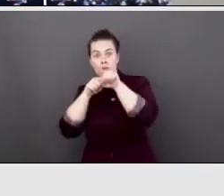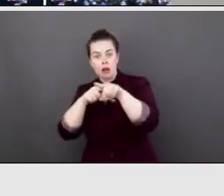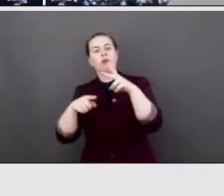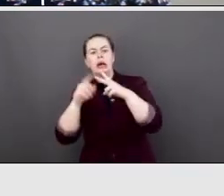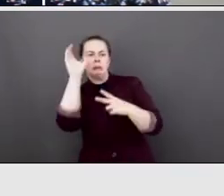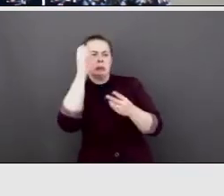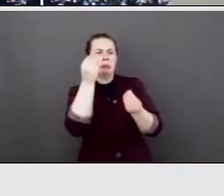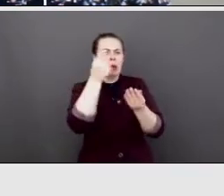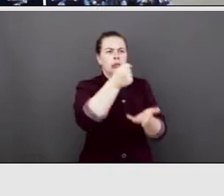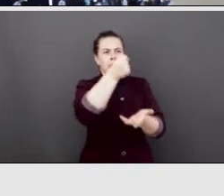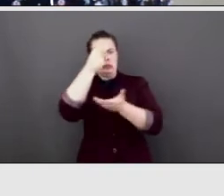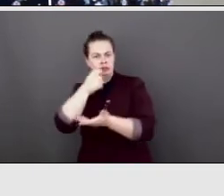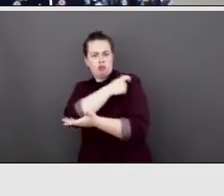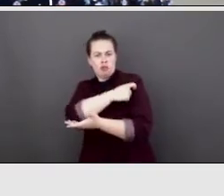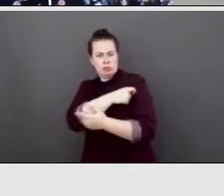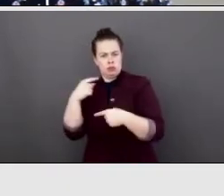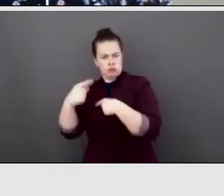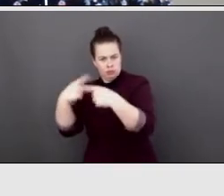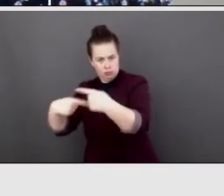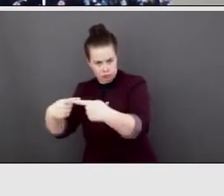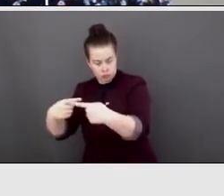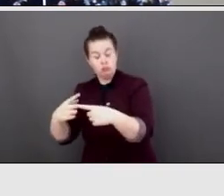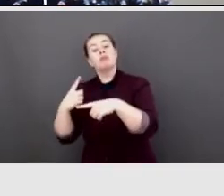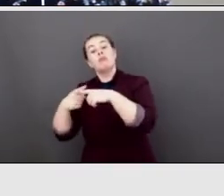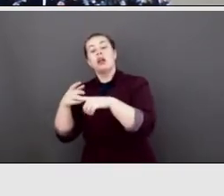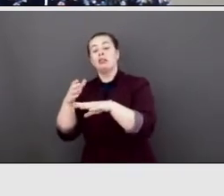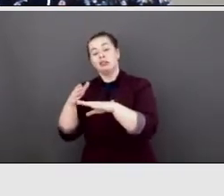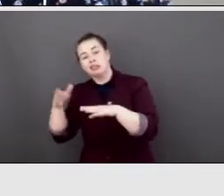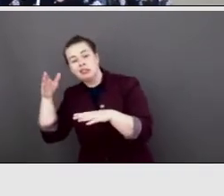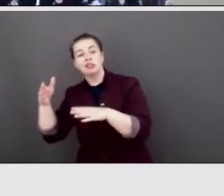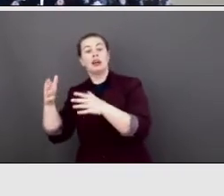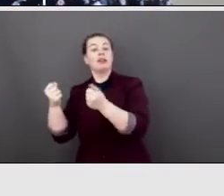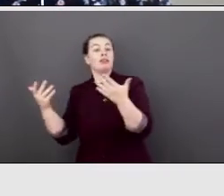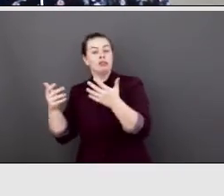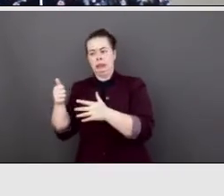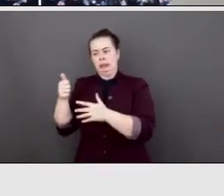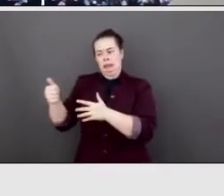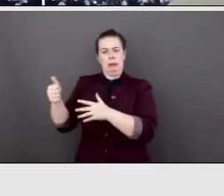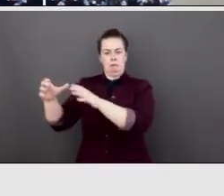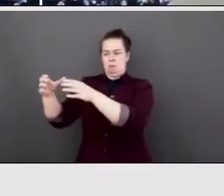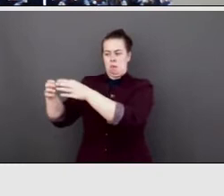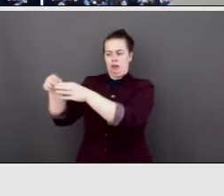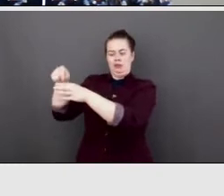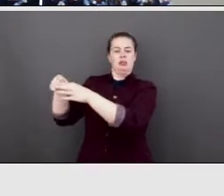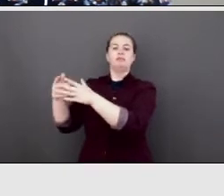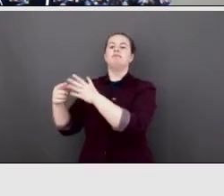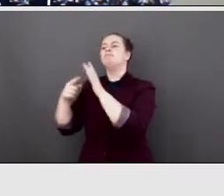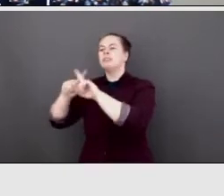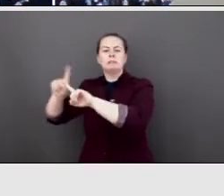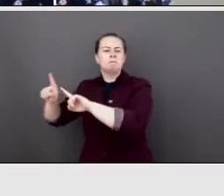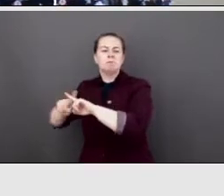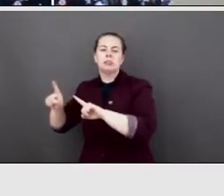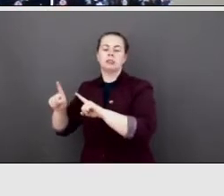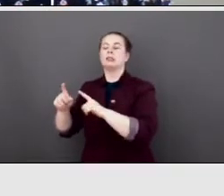funding for hospital investments. There are also self-governing bodies, which include associations of sickness funds, healthcare